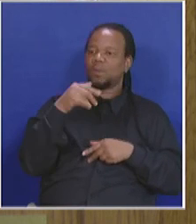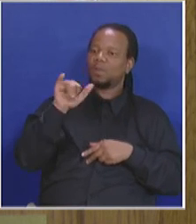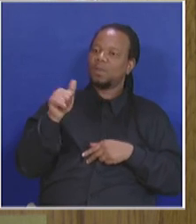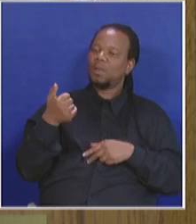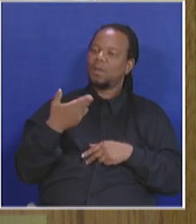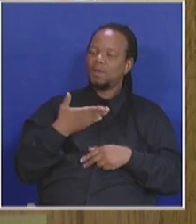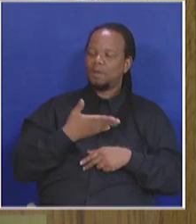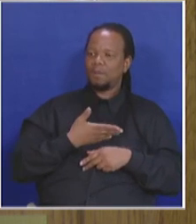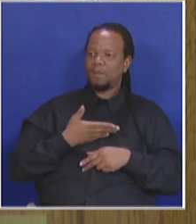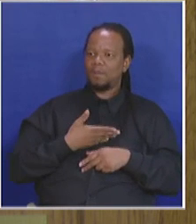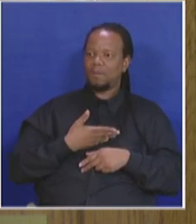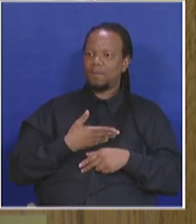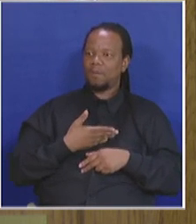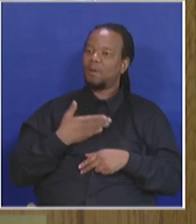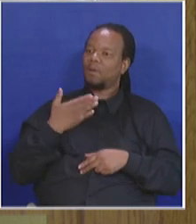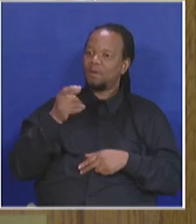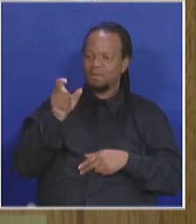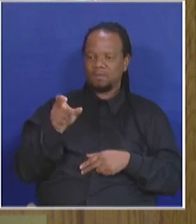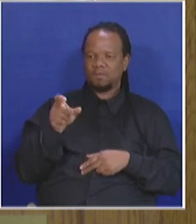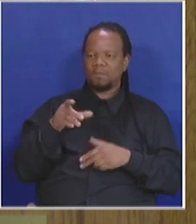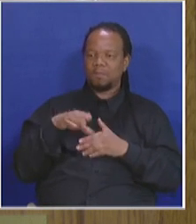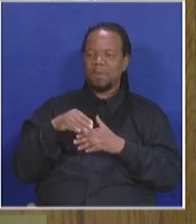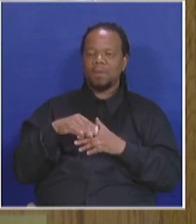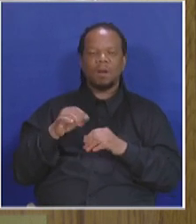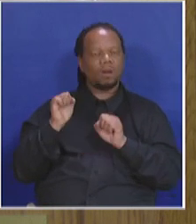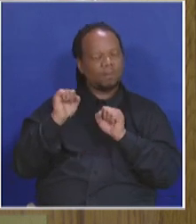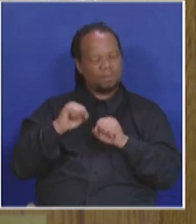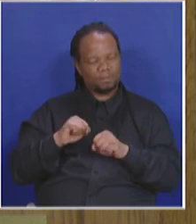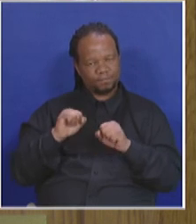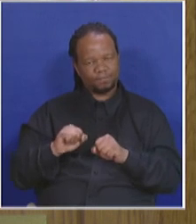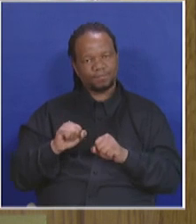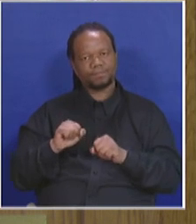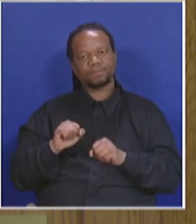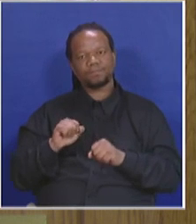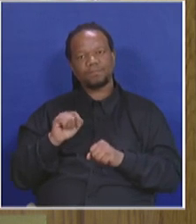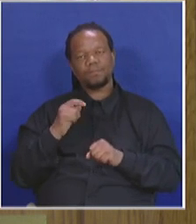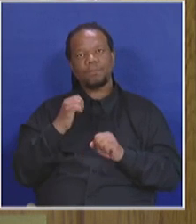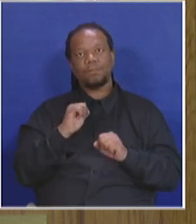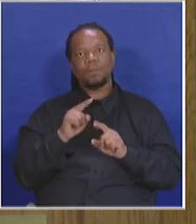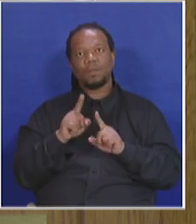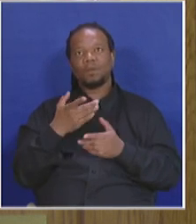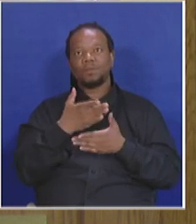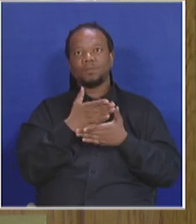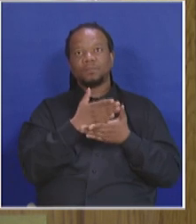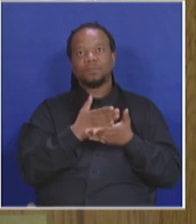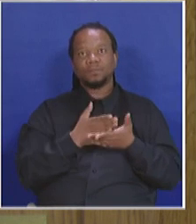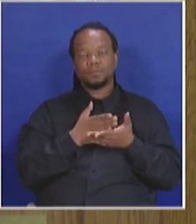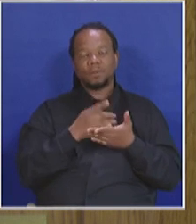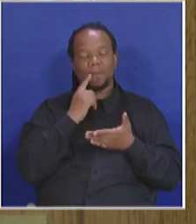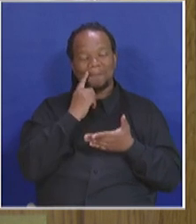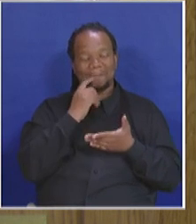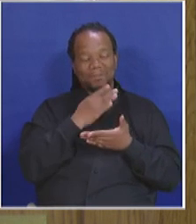that, and it is a point which some provinces, used to make when some of us were leading